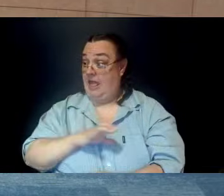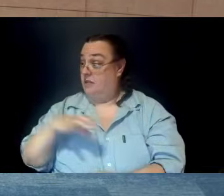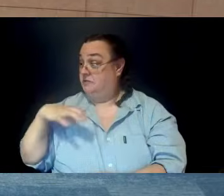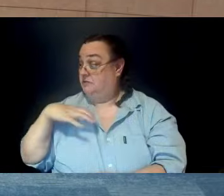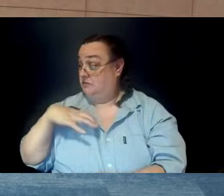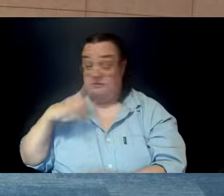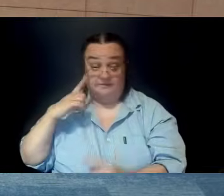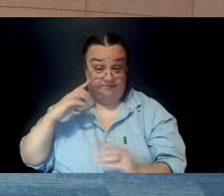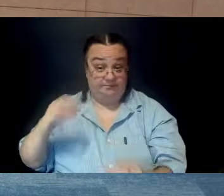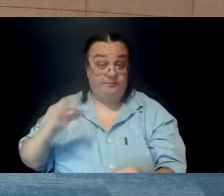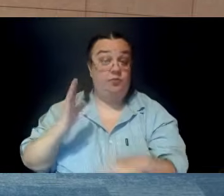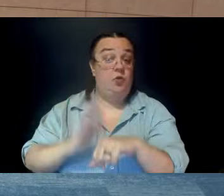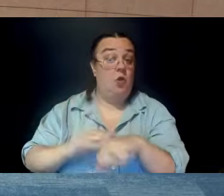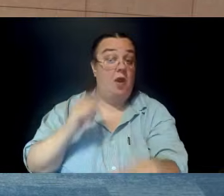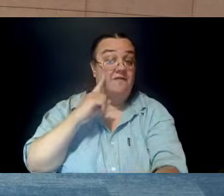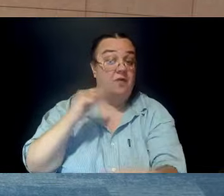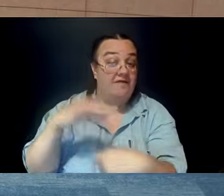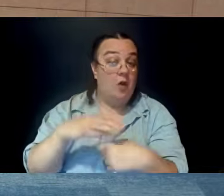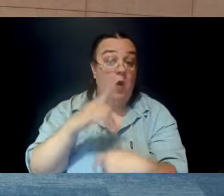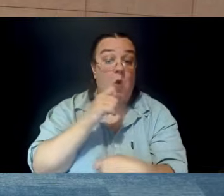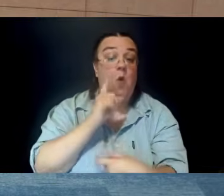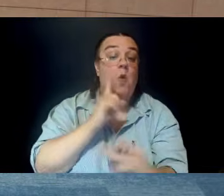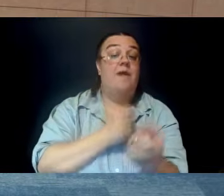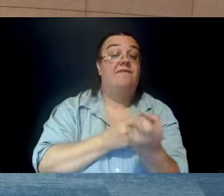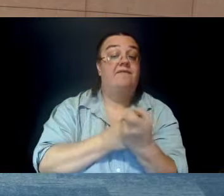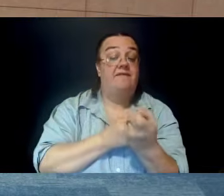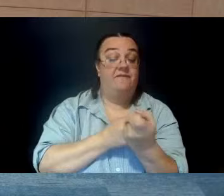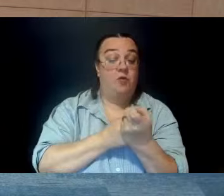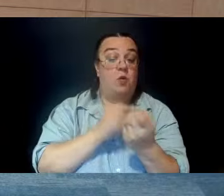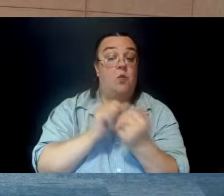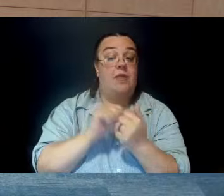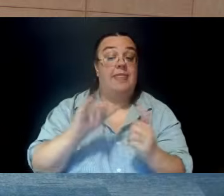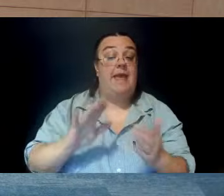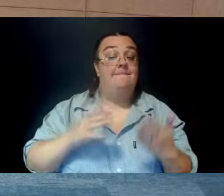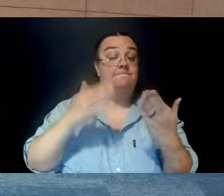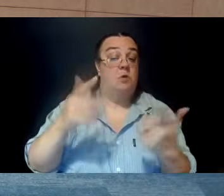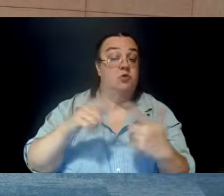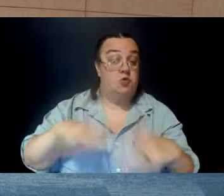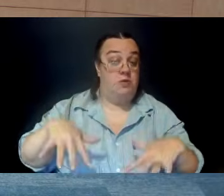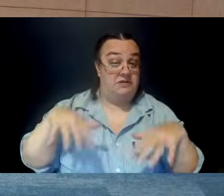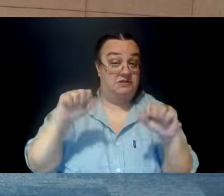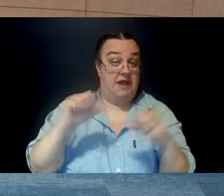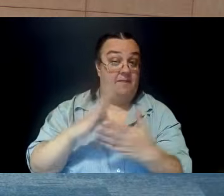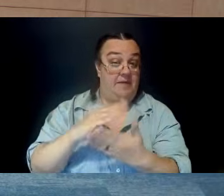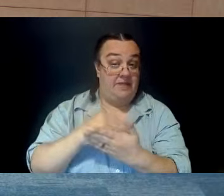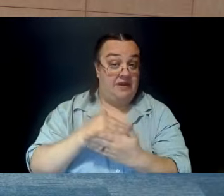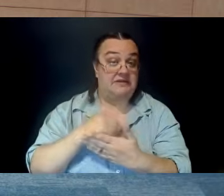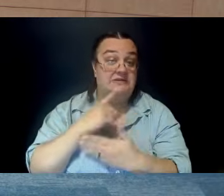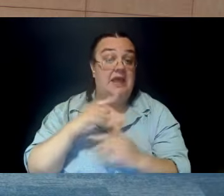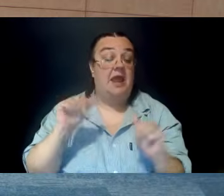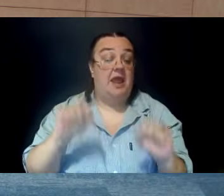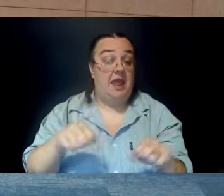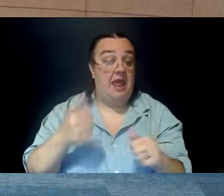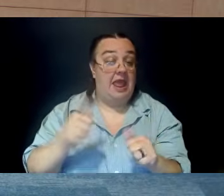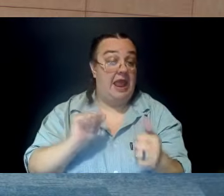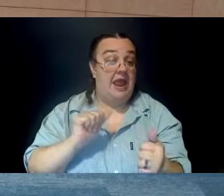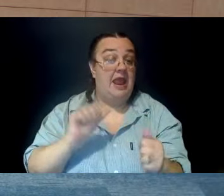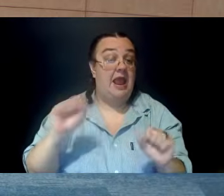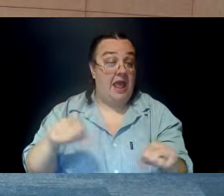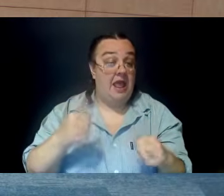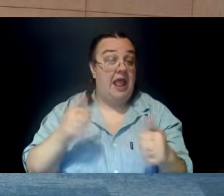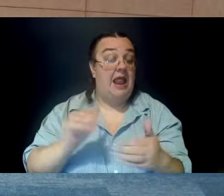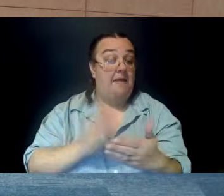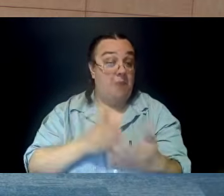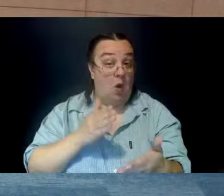Hearing none, I'll call for a vote. All those in favor of the motion to adopt the budget ordinance say aye. Aye. Any opposed?